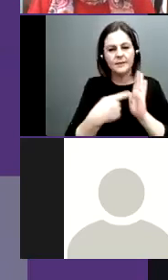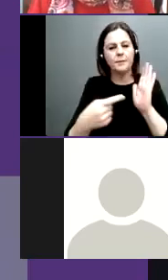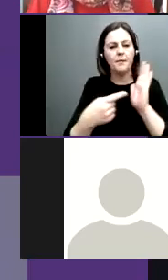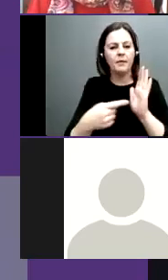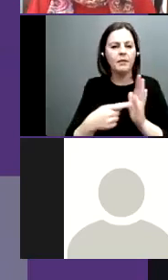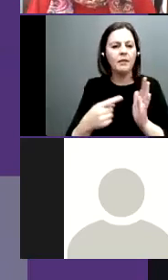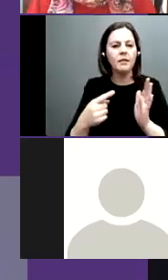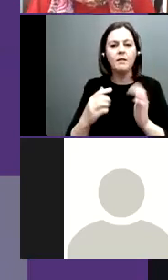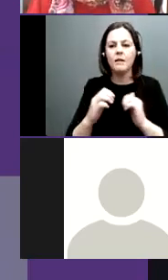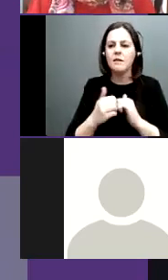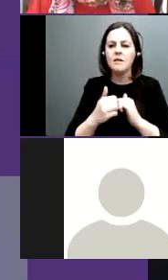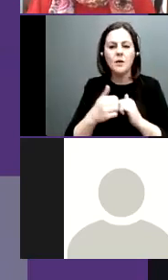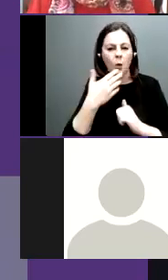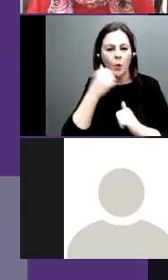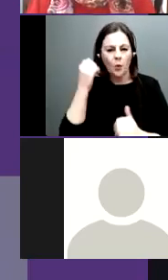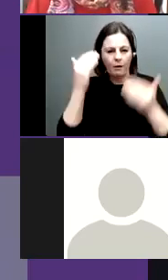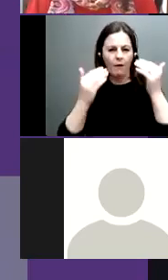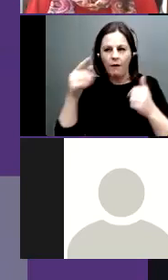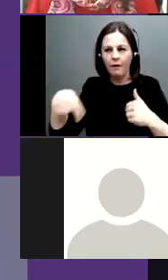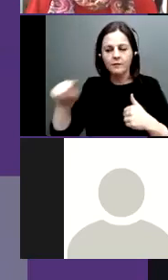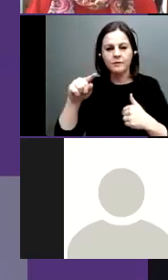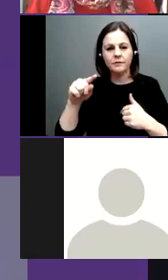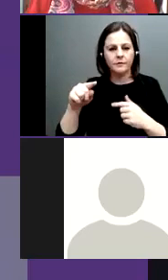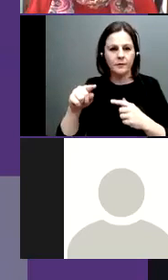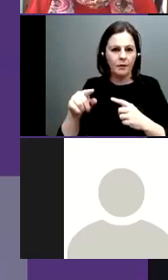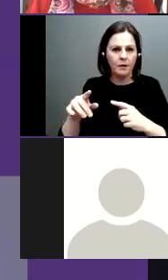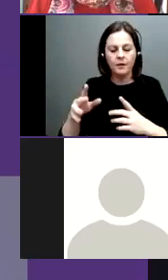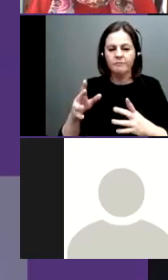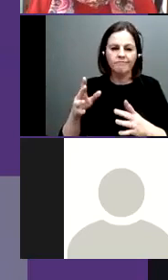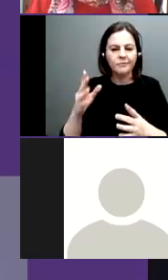sexual trauma or sexual violence or sexual assault.